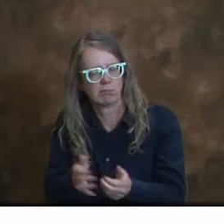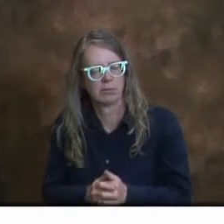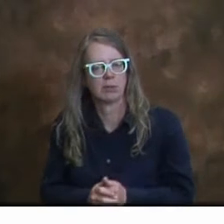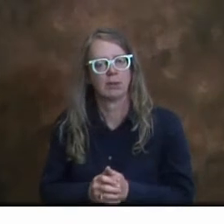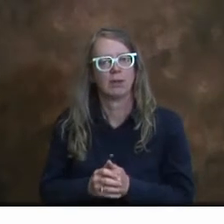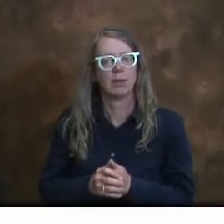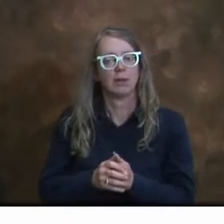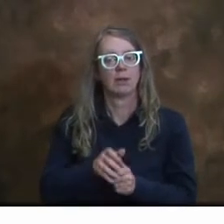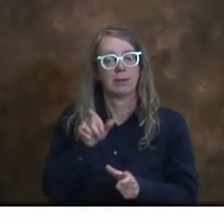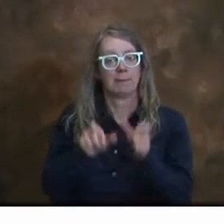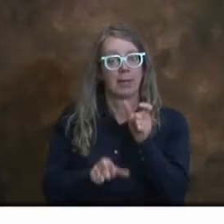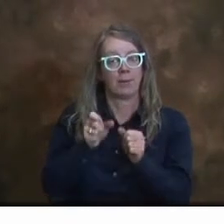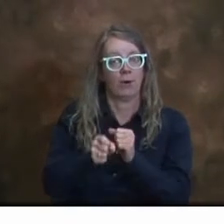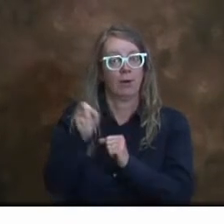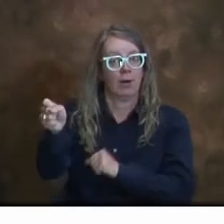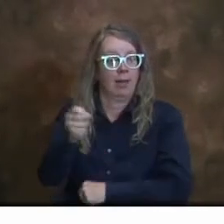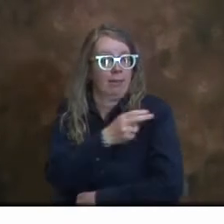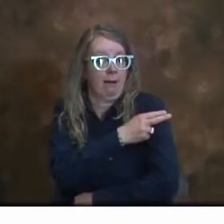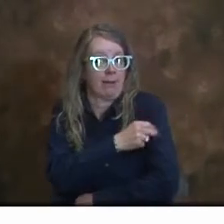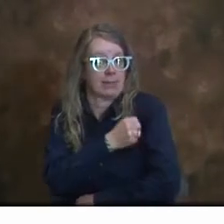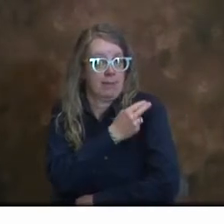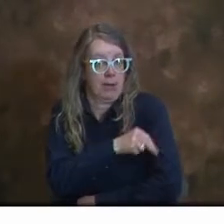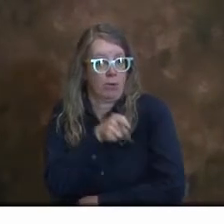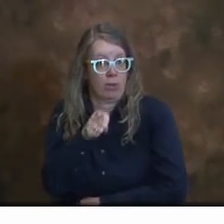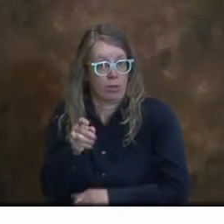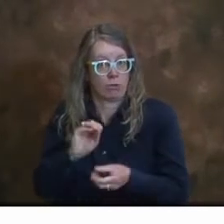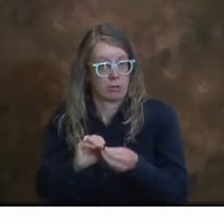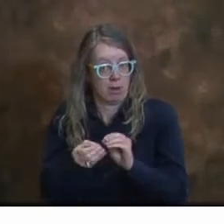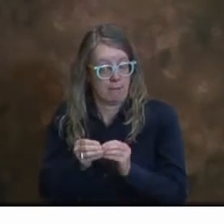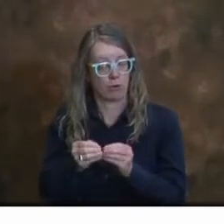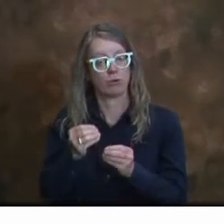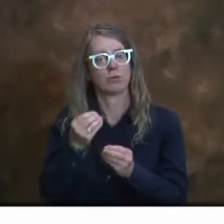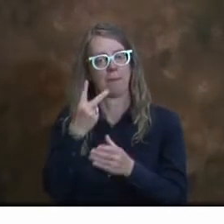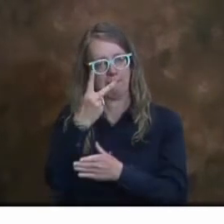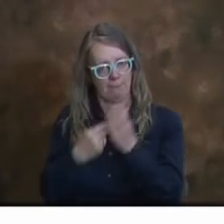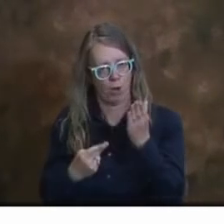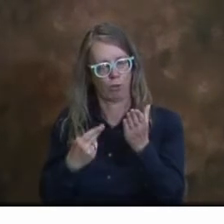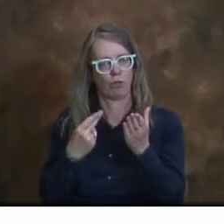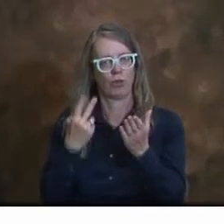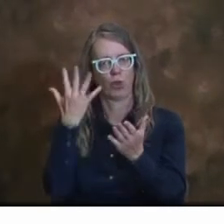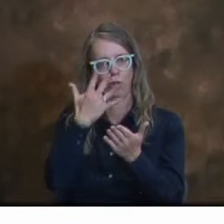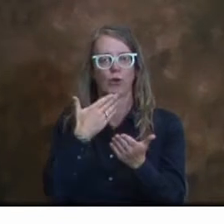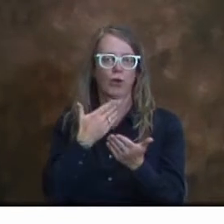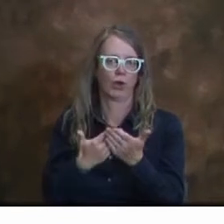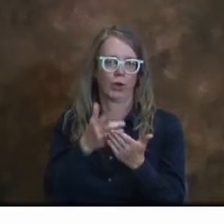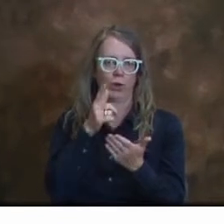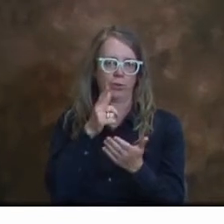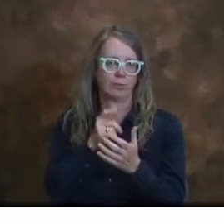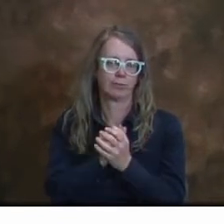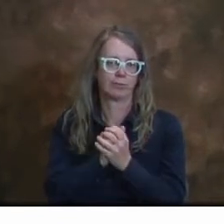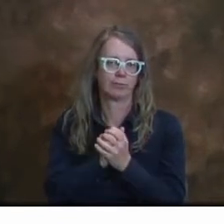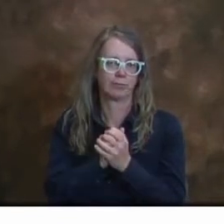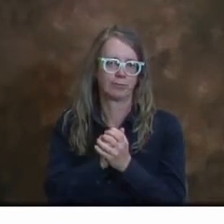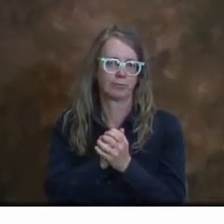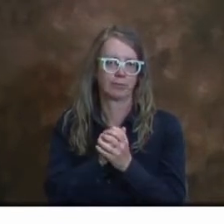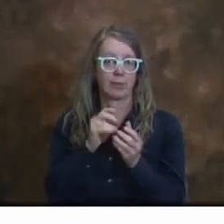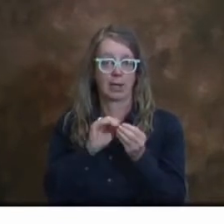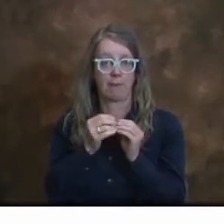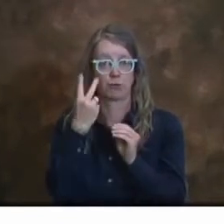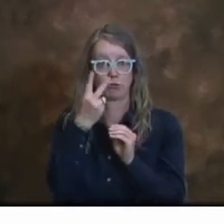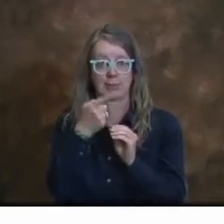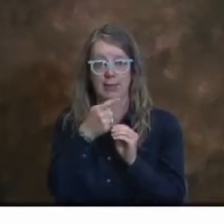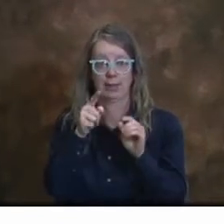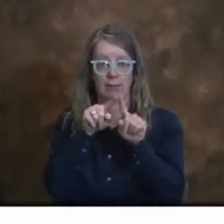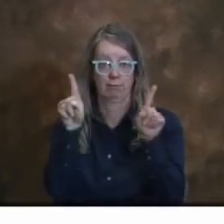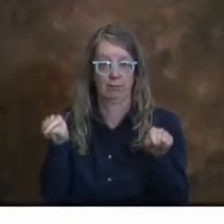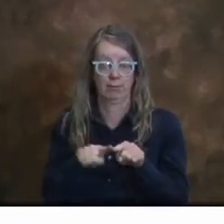Hospitalization and our hospitalization indicators are now both very favorable. Regarding what you're seeing in front of you now is regarding the